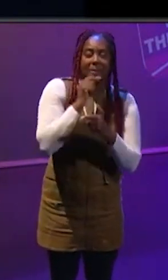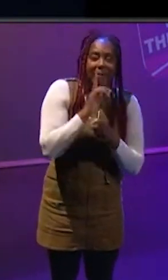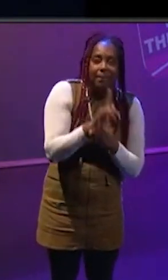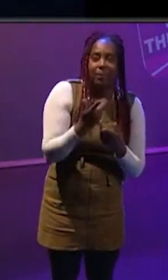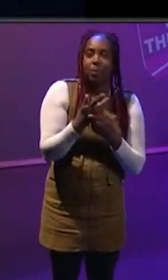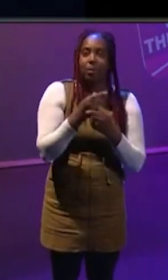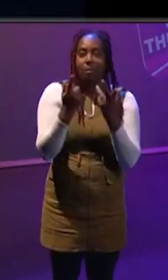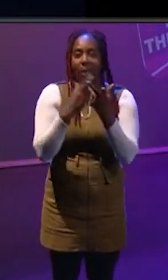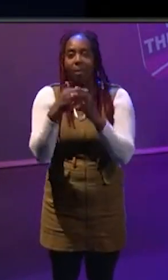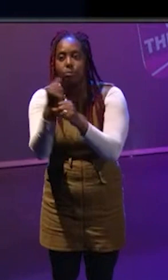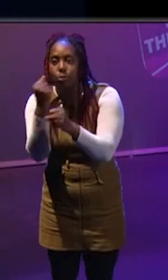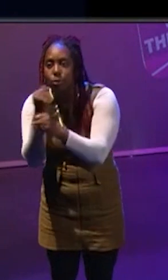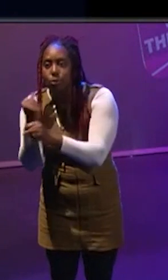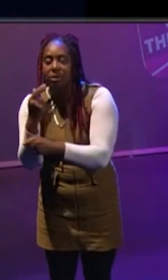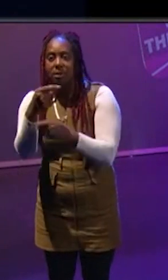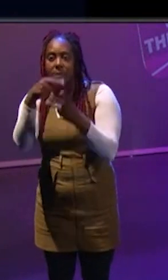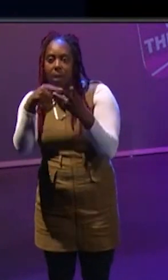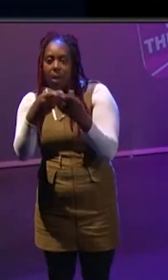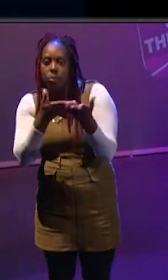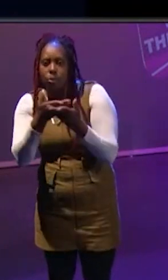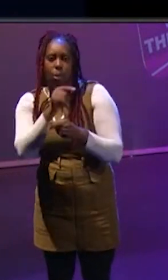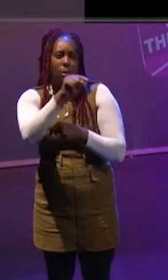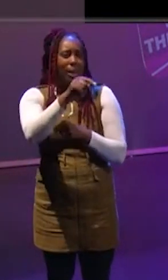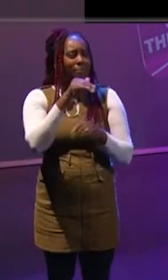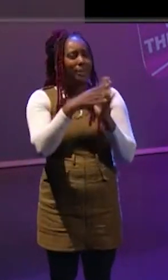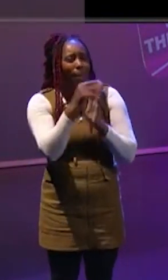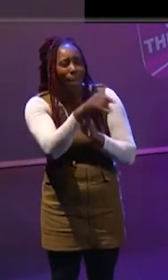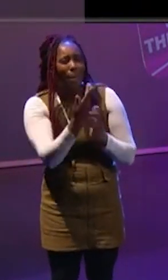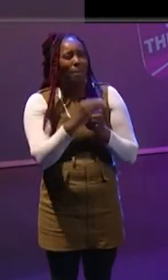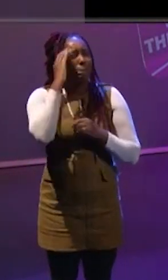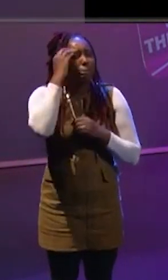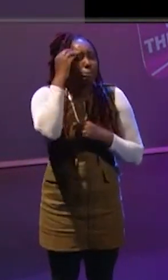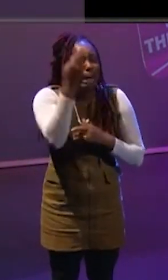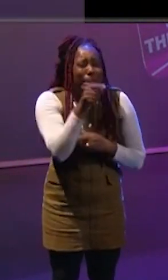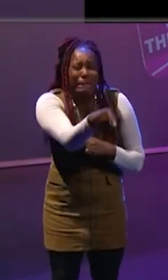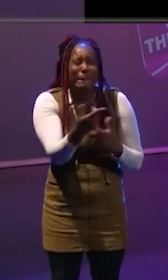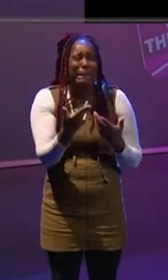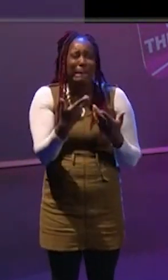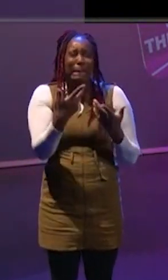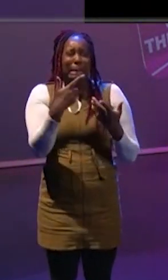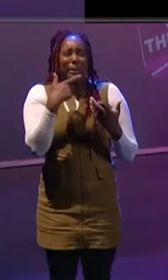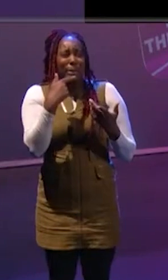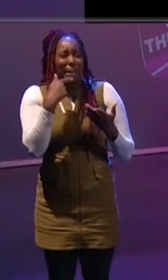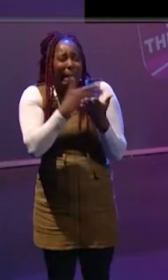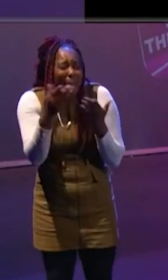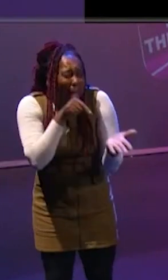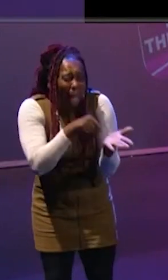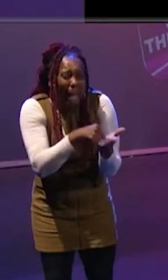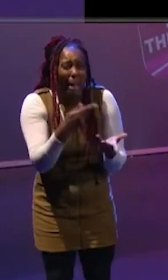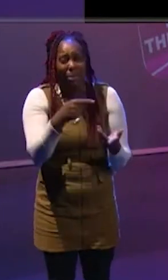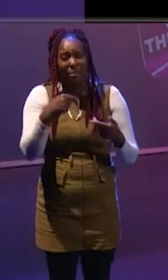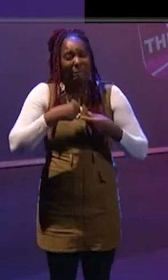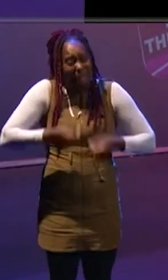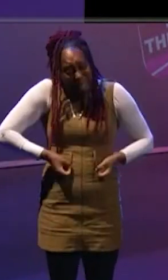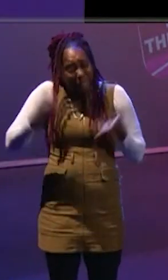who you can lean on and you can kind of talk to and be like, am I crazy? Does this make sense? you know, should I just give up now? And they